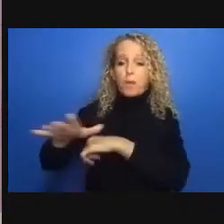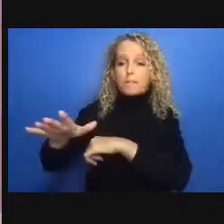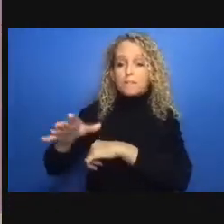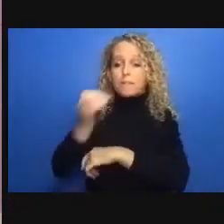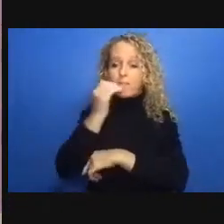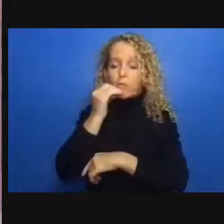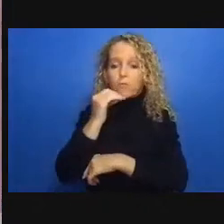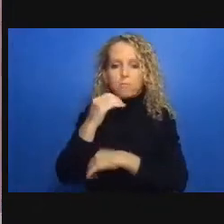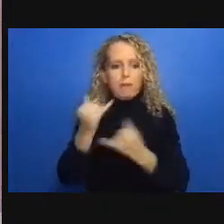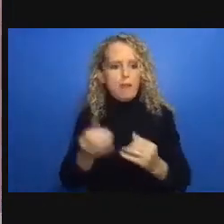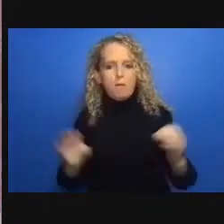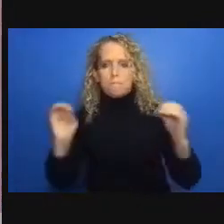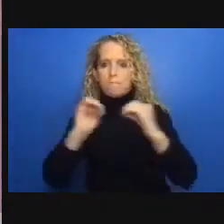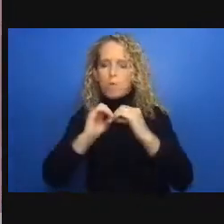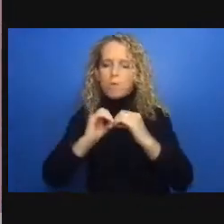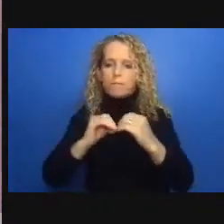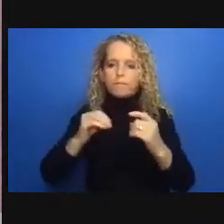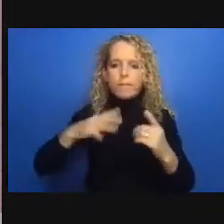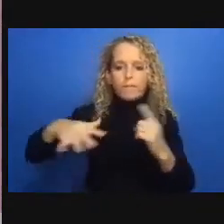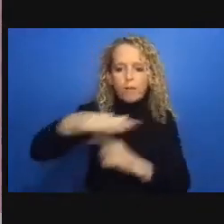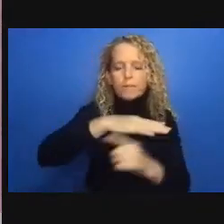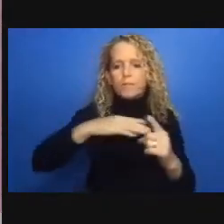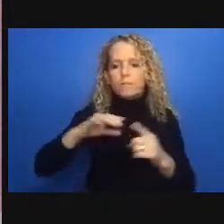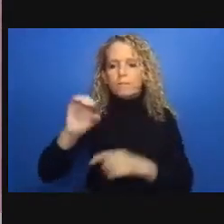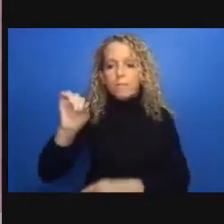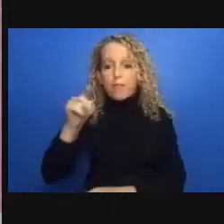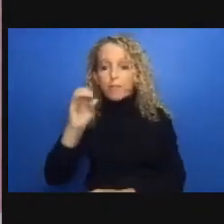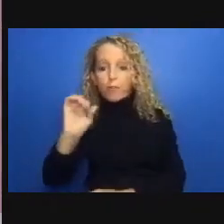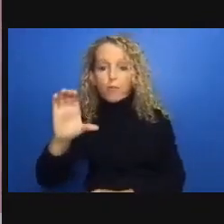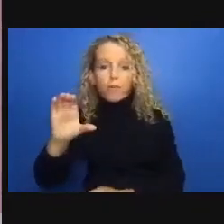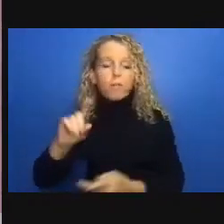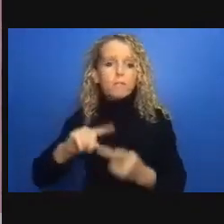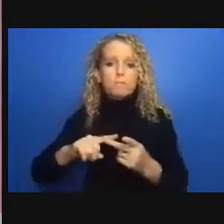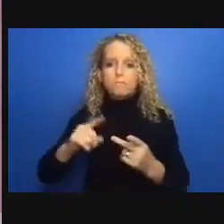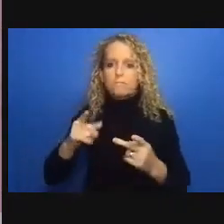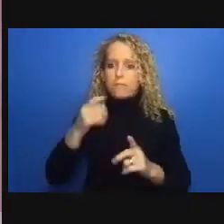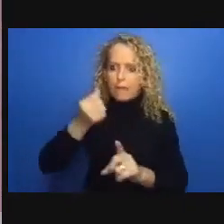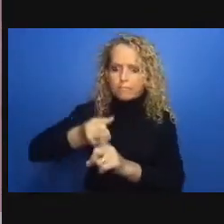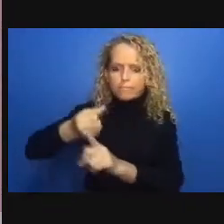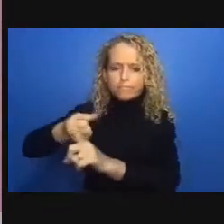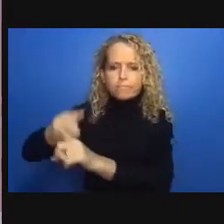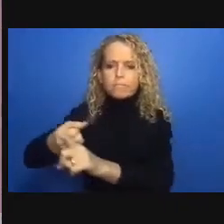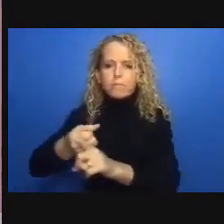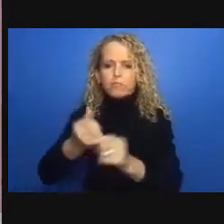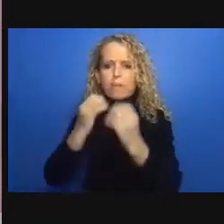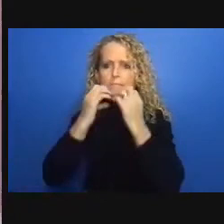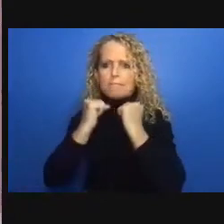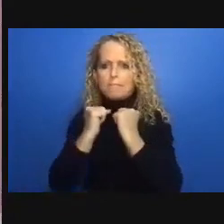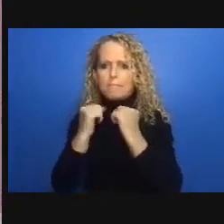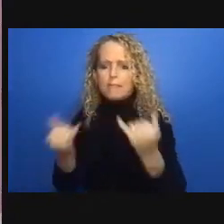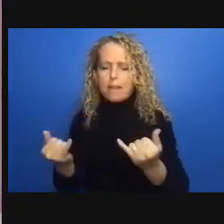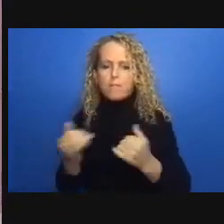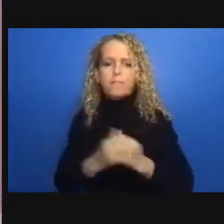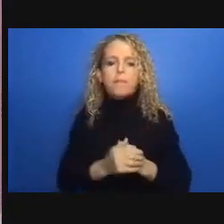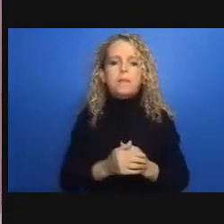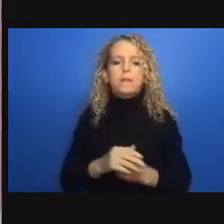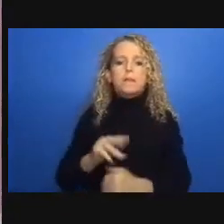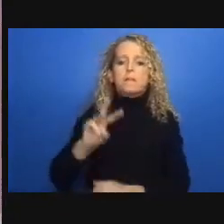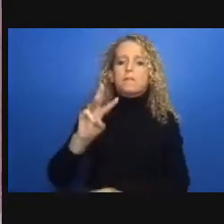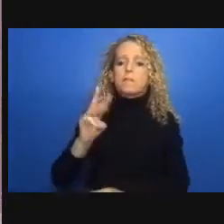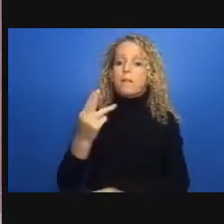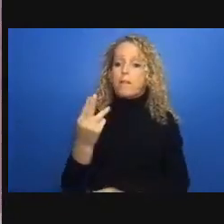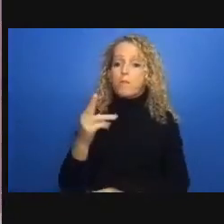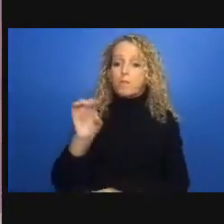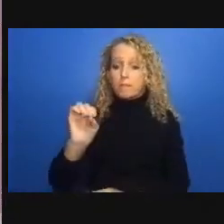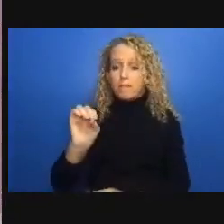environmental, ethical, and economic impacts. So to bolster food sovereignty, the World Health Organization calls for